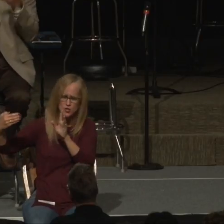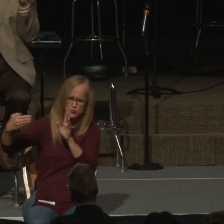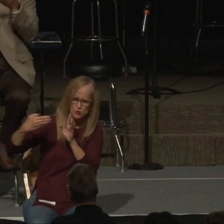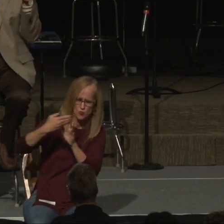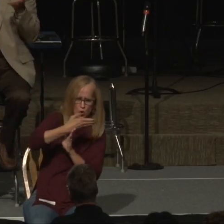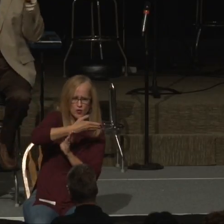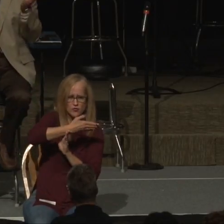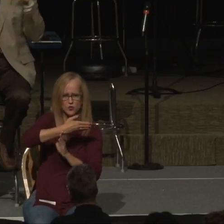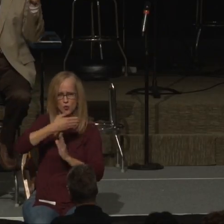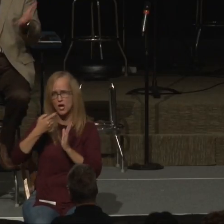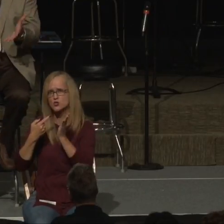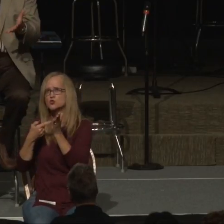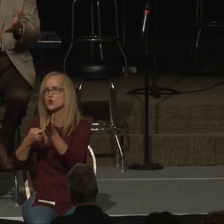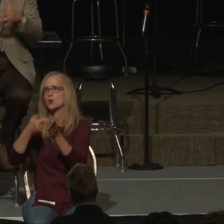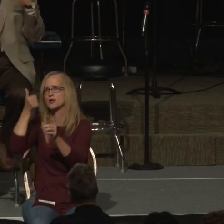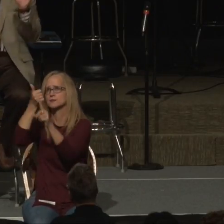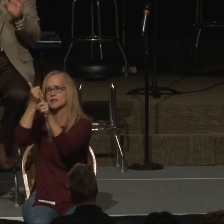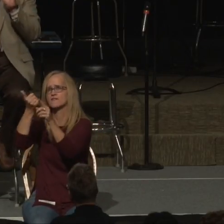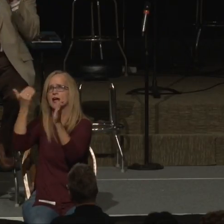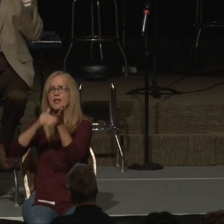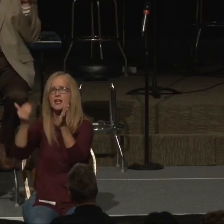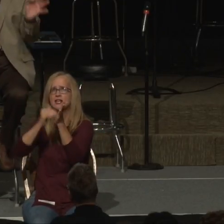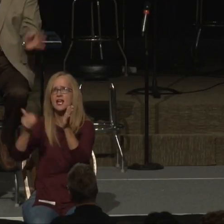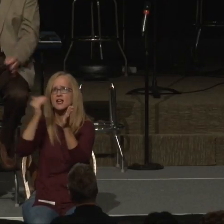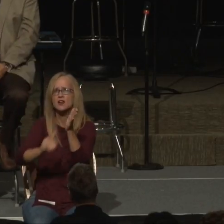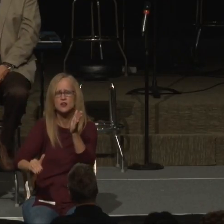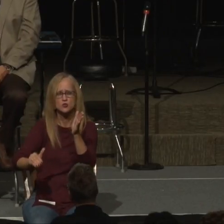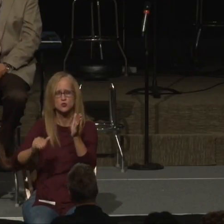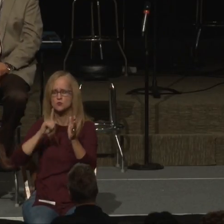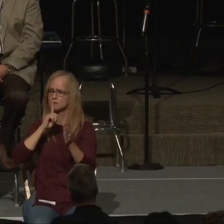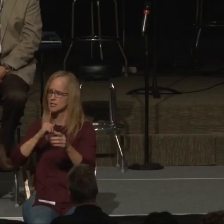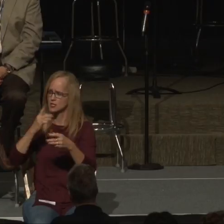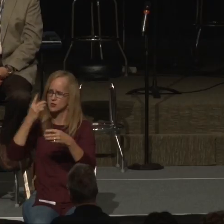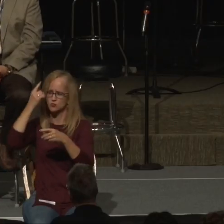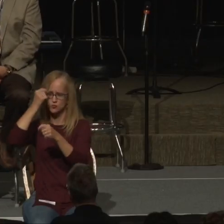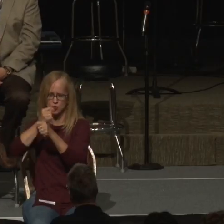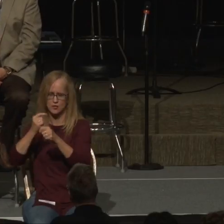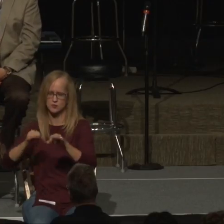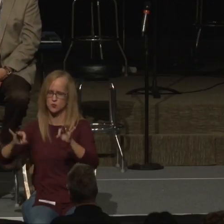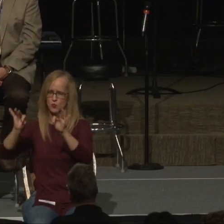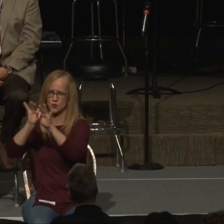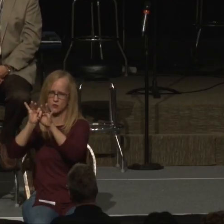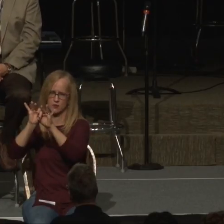himself again and again and again and again and again ad nauseum to be trustworthy.